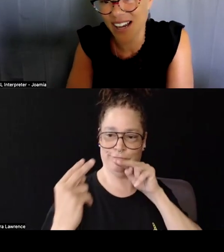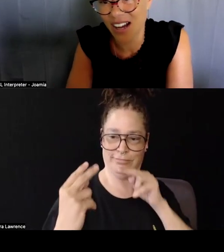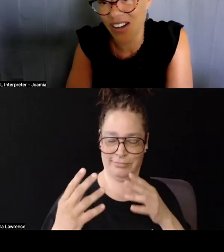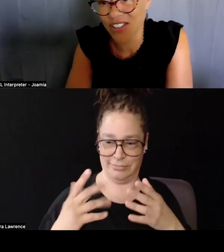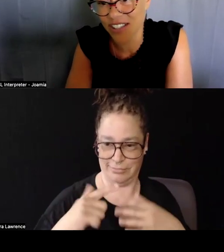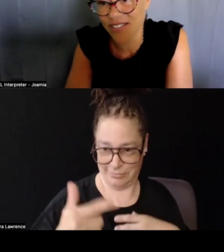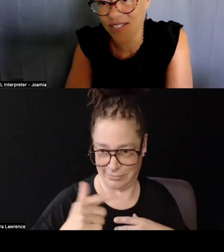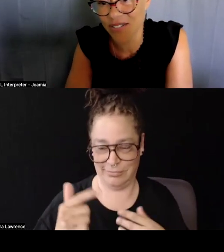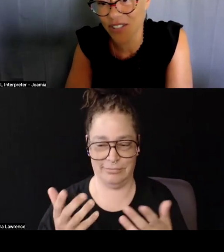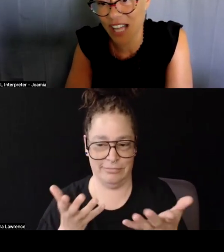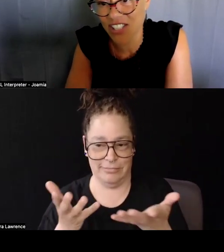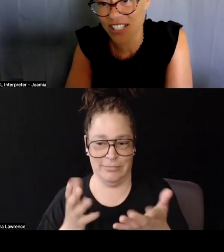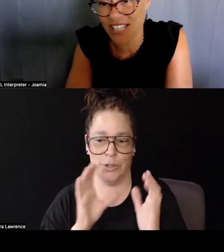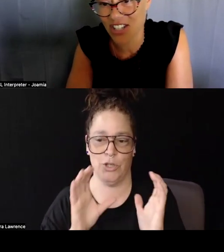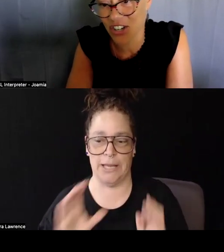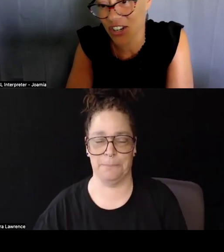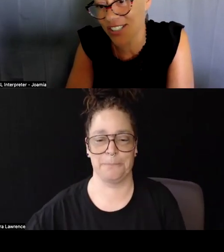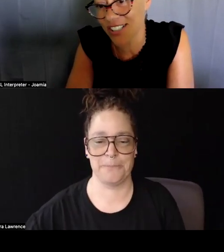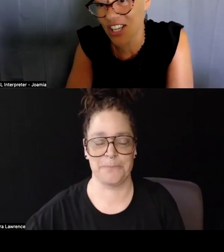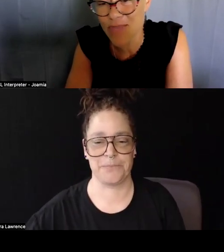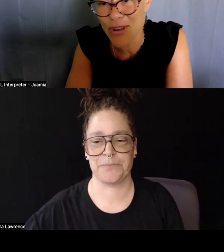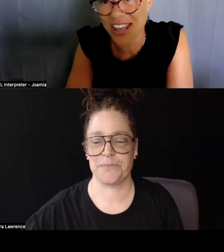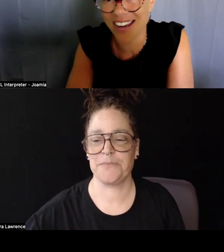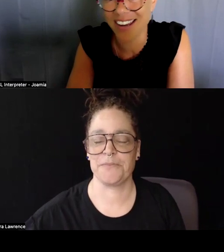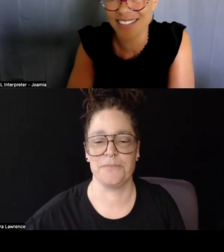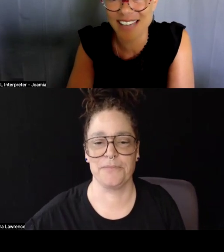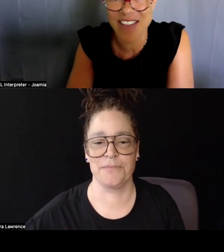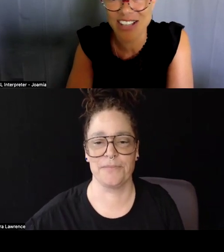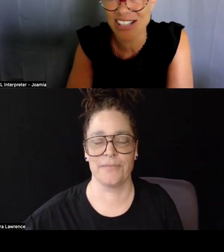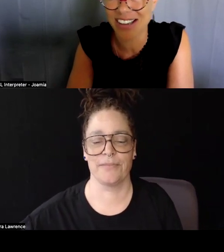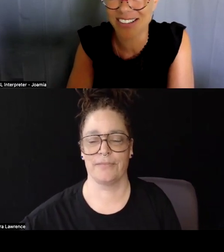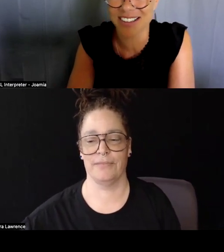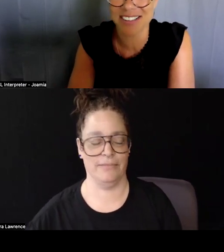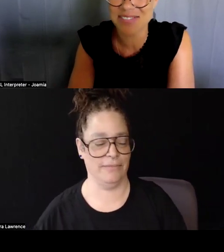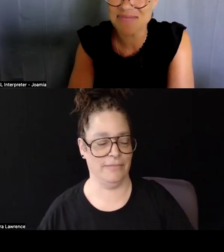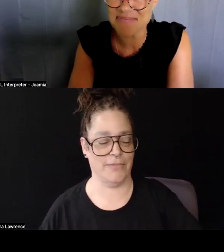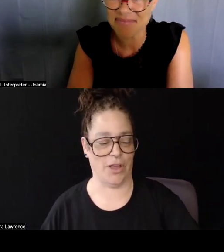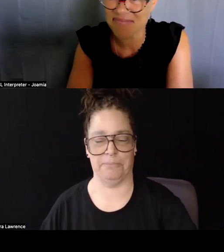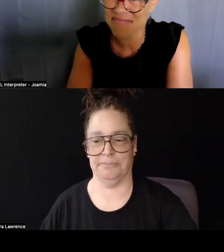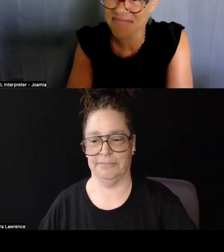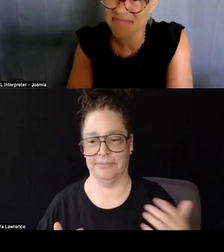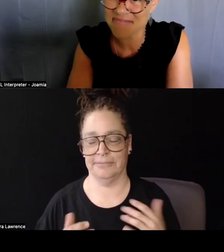and you will actually take turns communicating and having a dialogue.